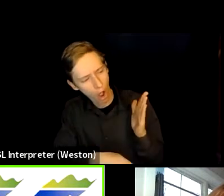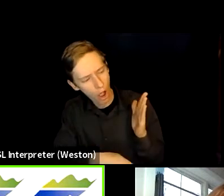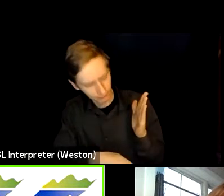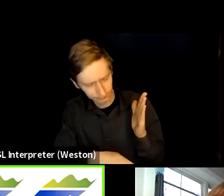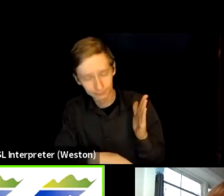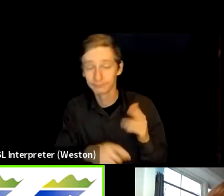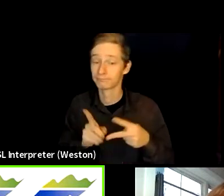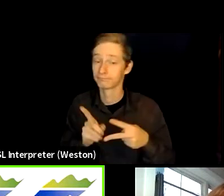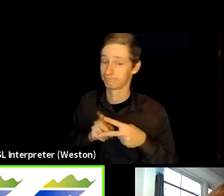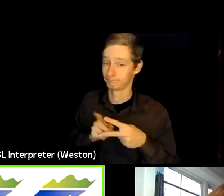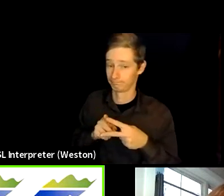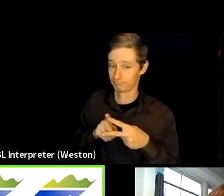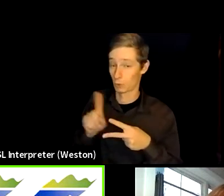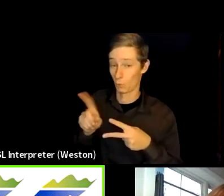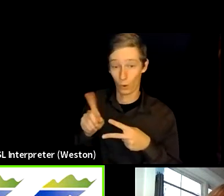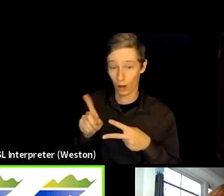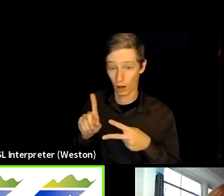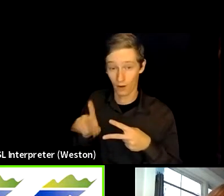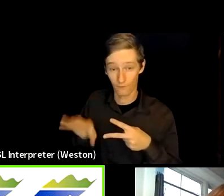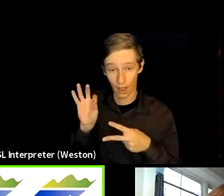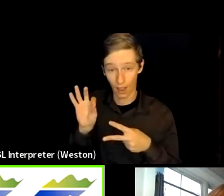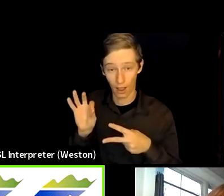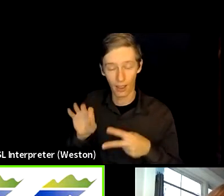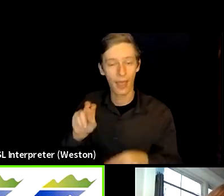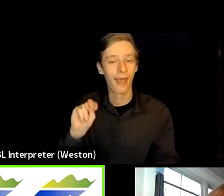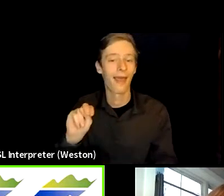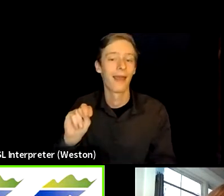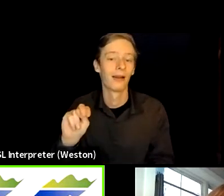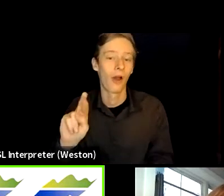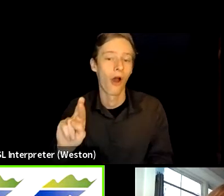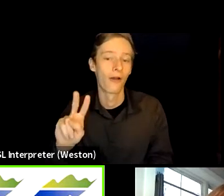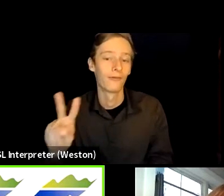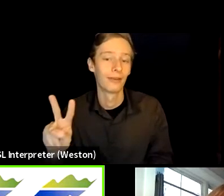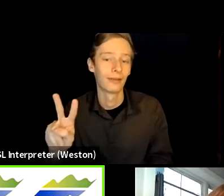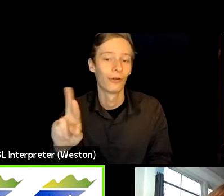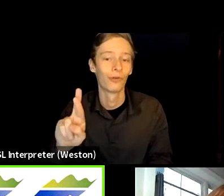first one, where do you find us? You can find us at the NRV